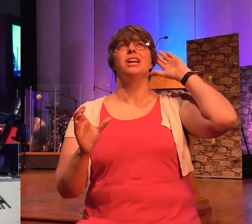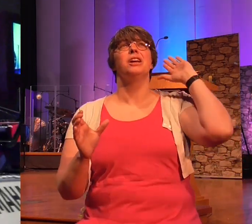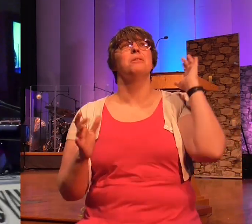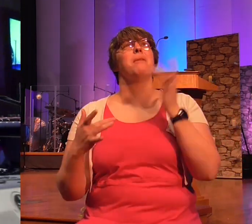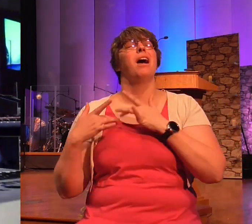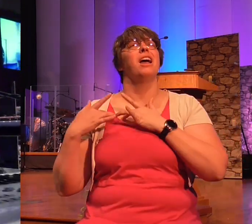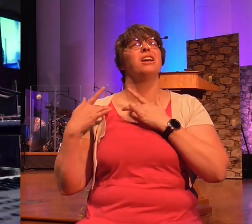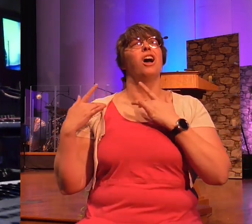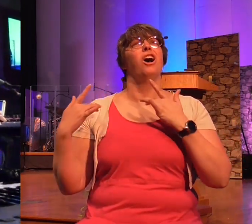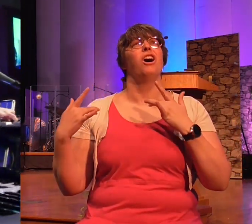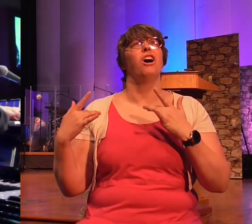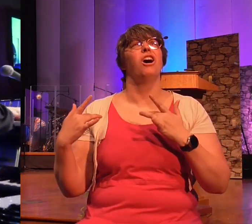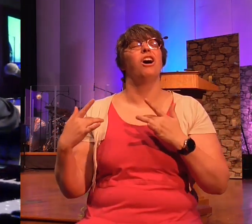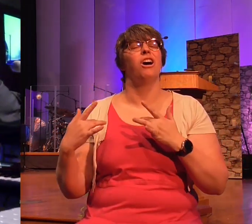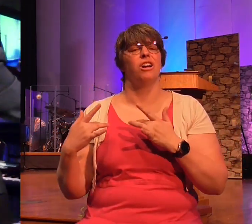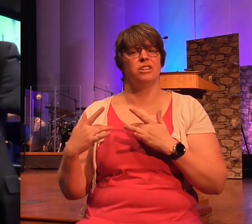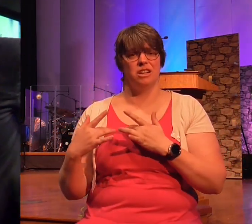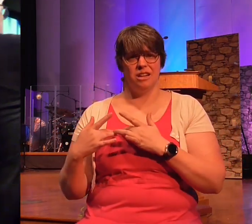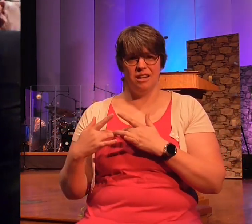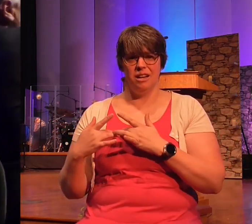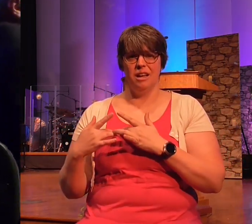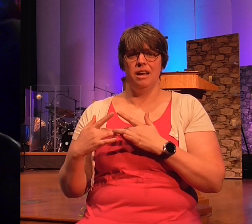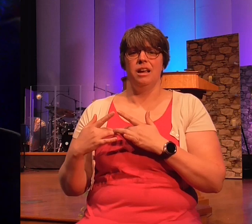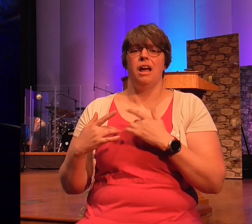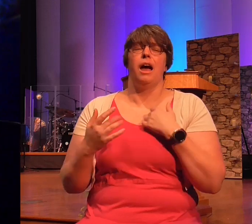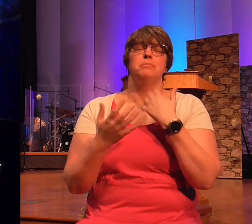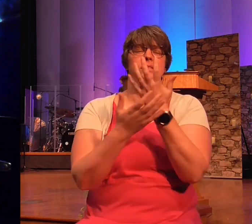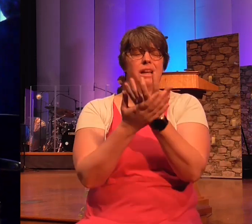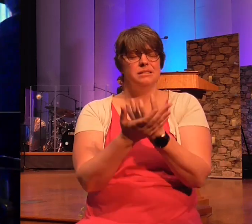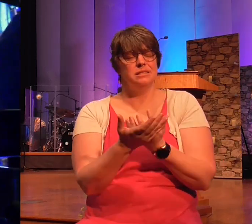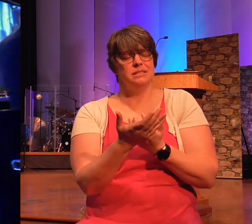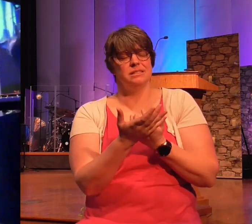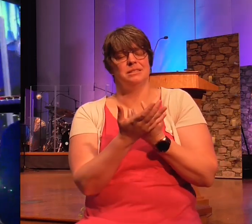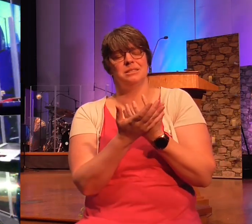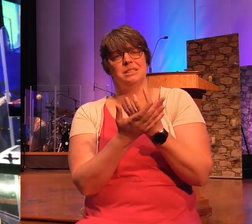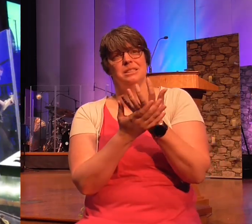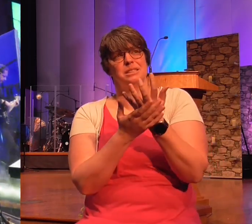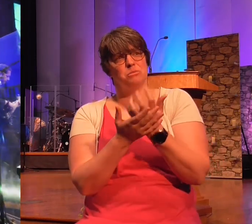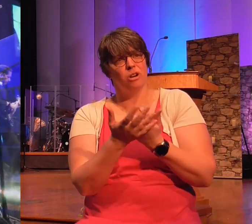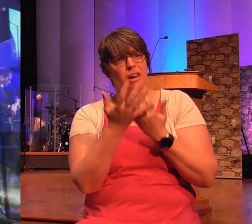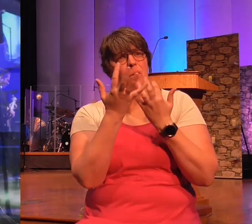my heart cry. I am desperately